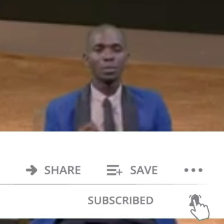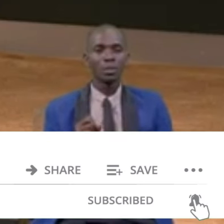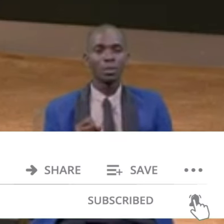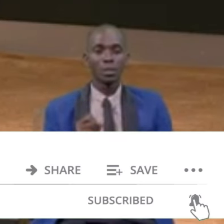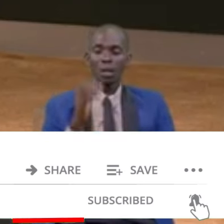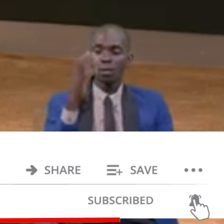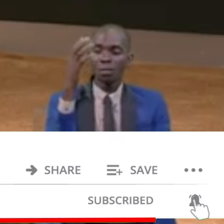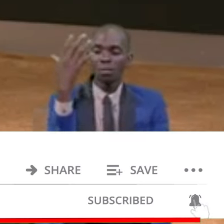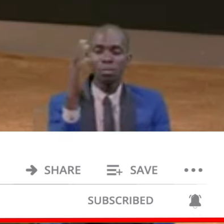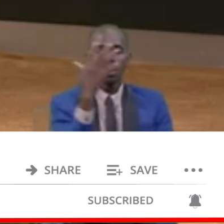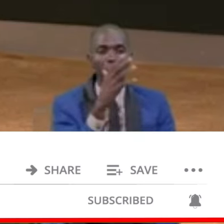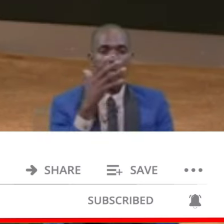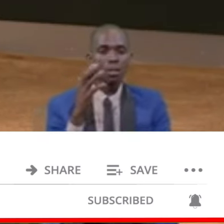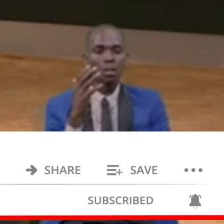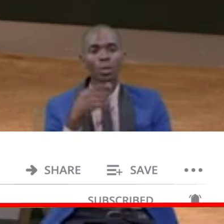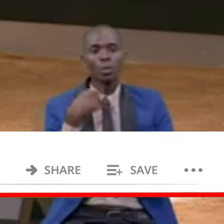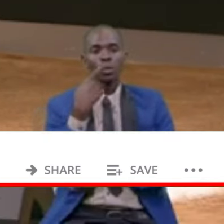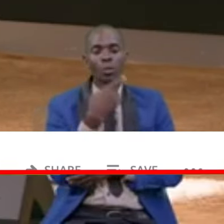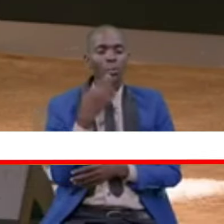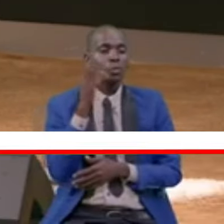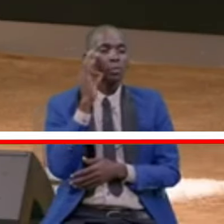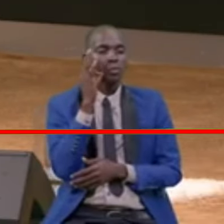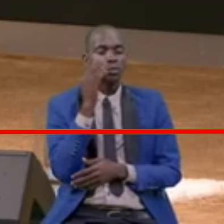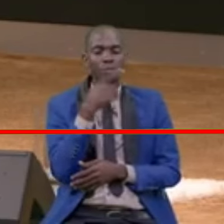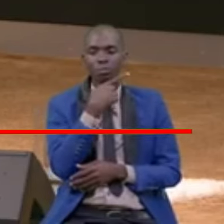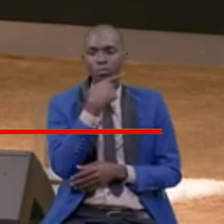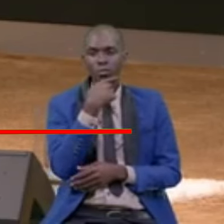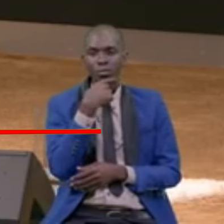trees whose fruit